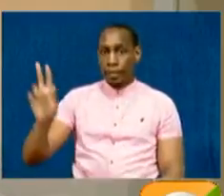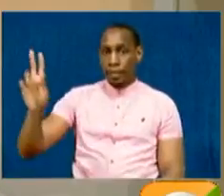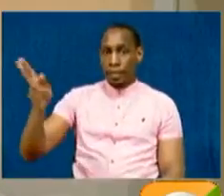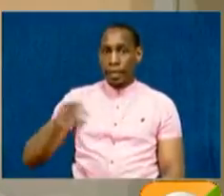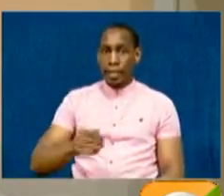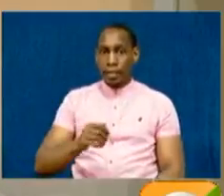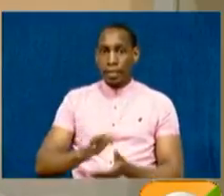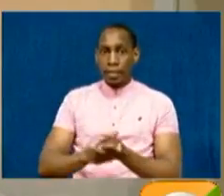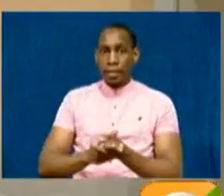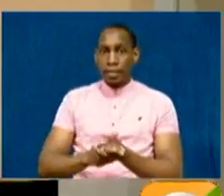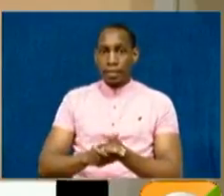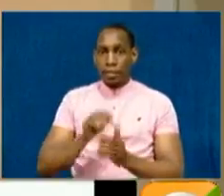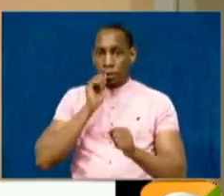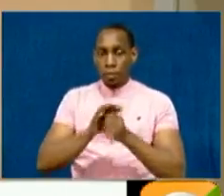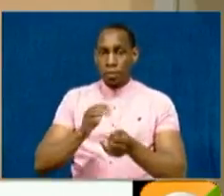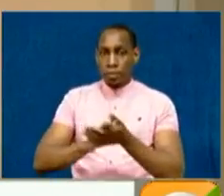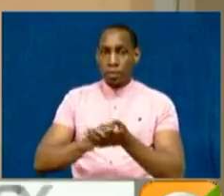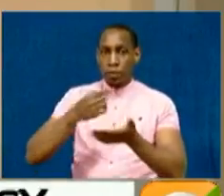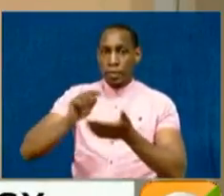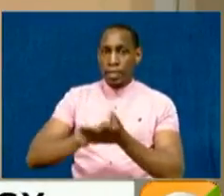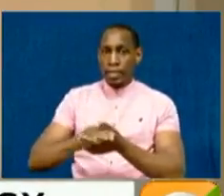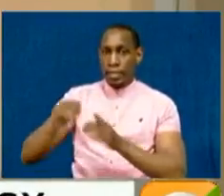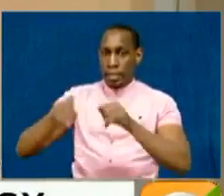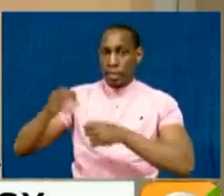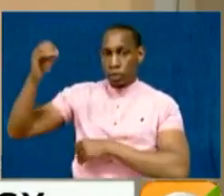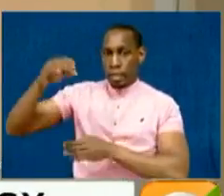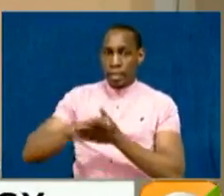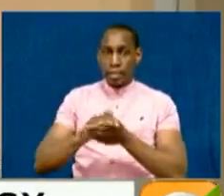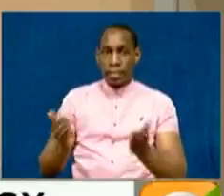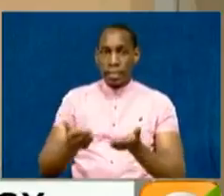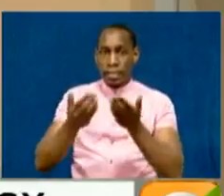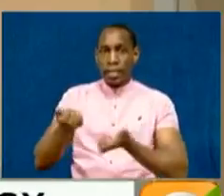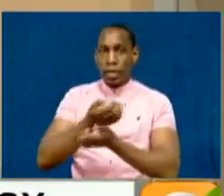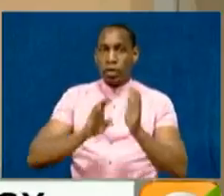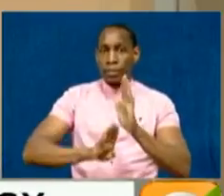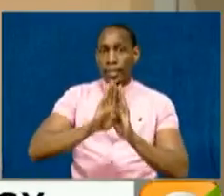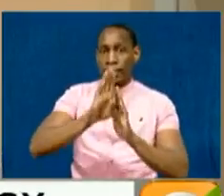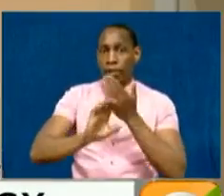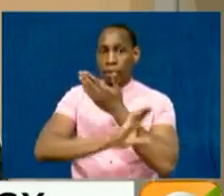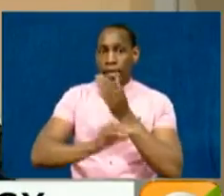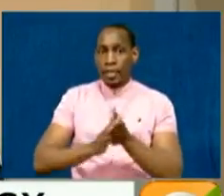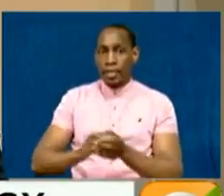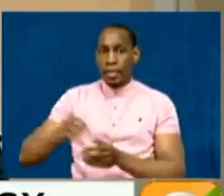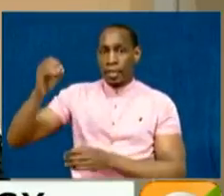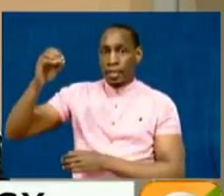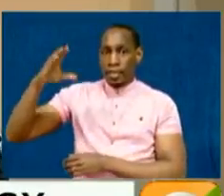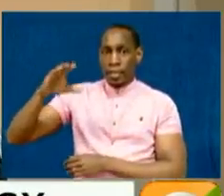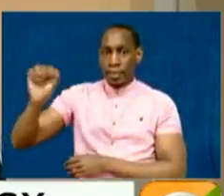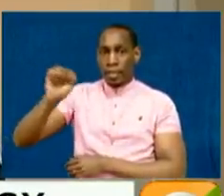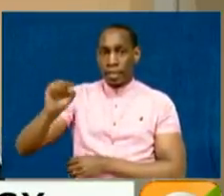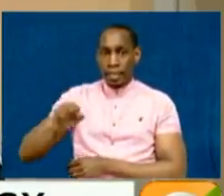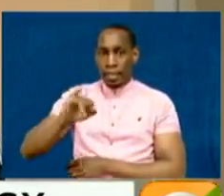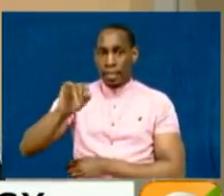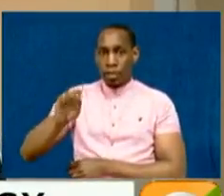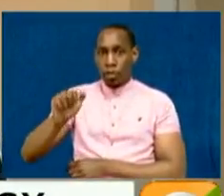Kenya has committed to fast-track the deployment of renewable energy as a driver for economic development in the country. Energy Cabinet Secretary